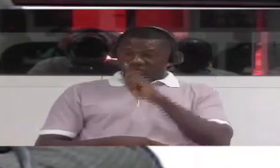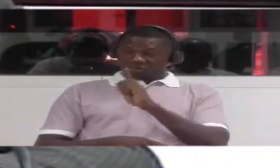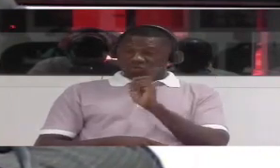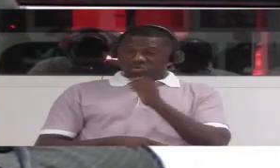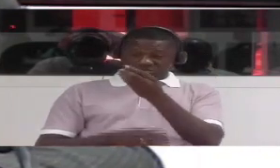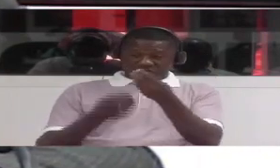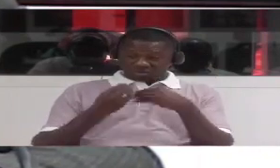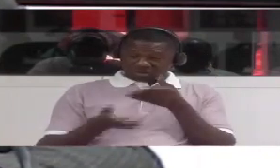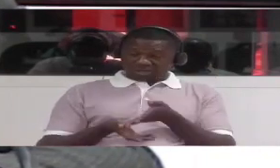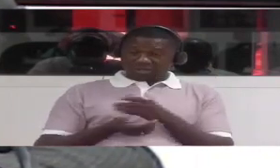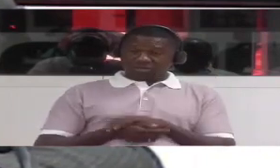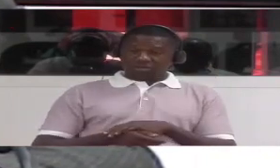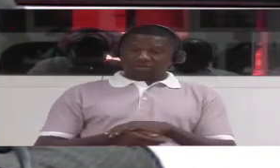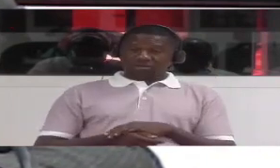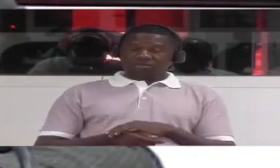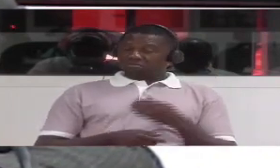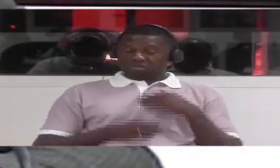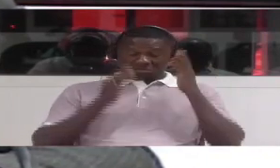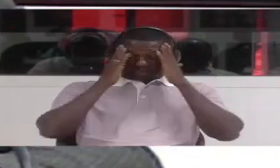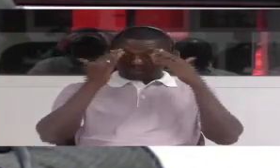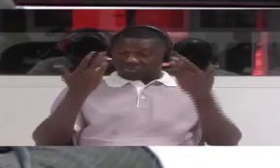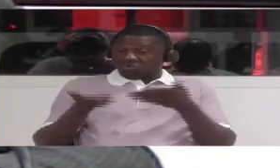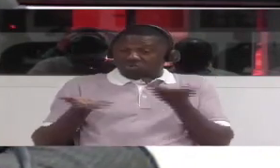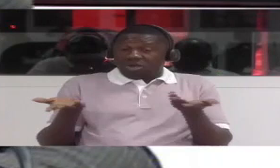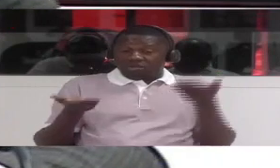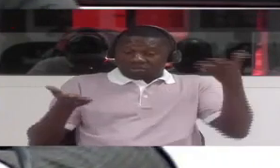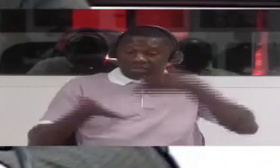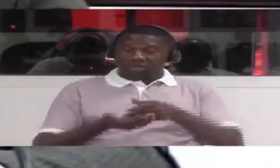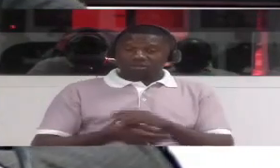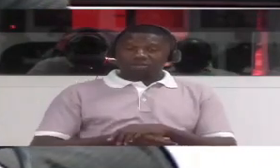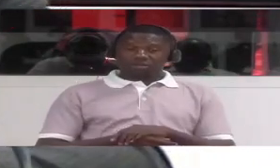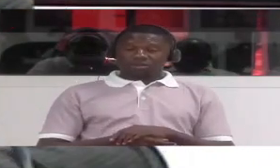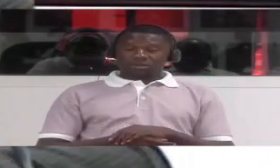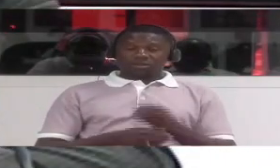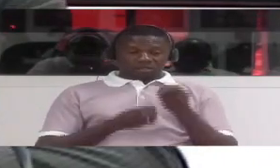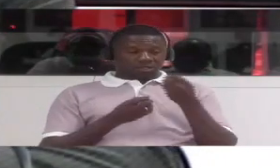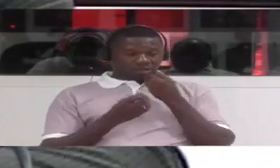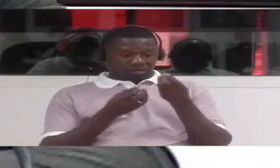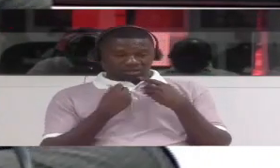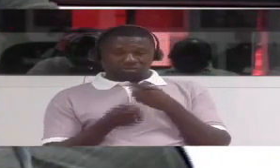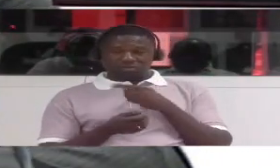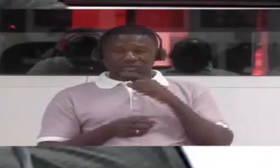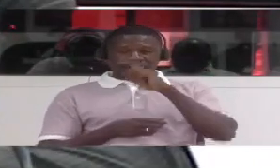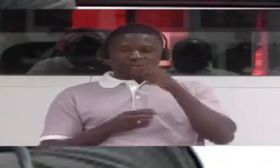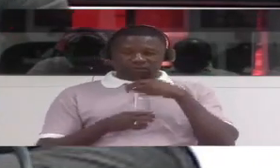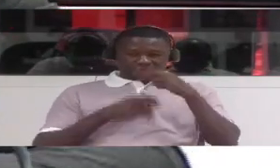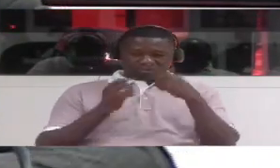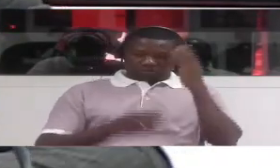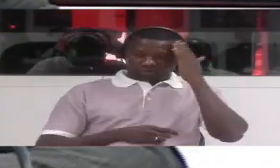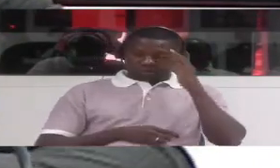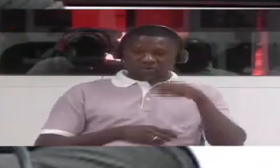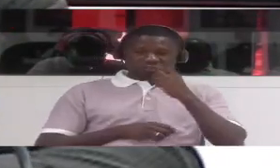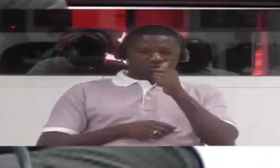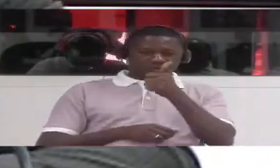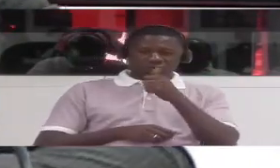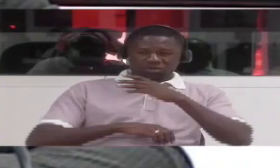policeman talking about, you know, I told him I didn't know what brought me here. He said, you'll find out in good time. He left. So when you